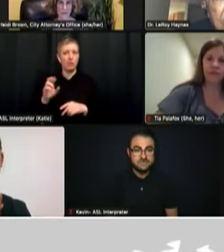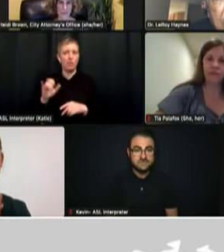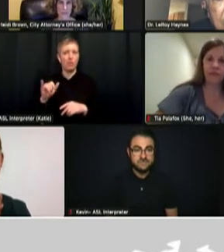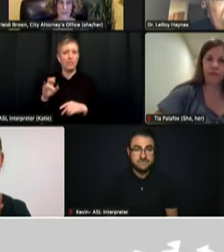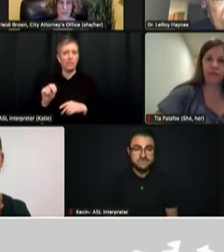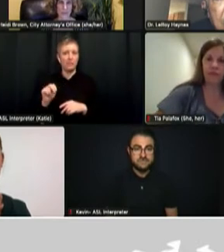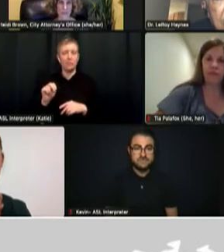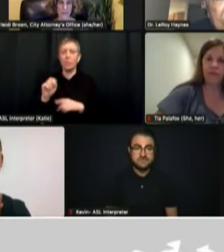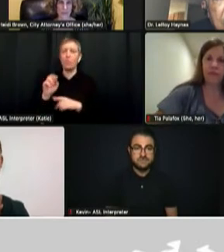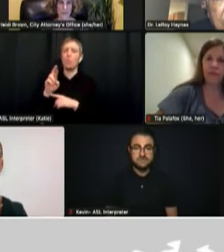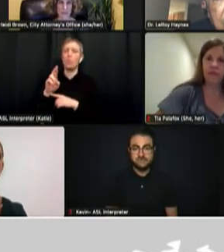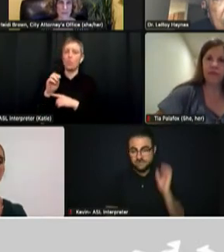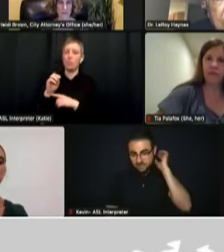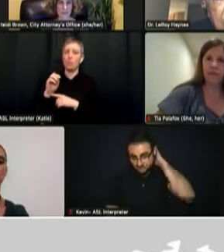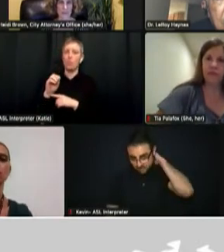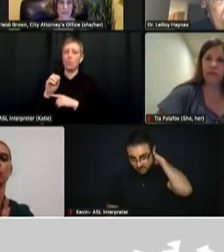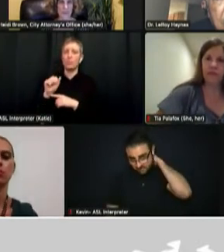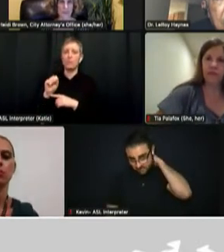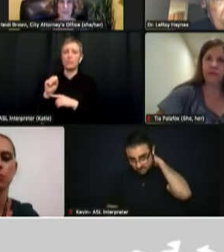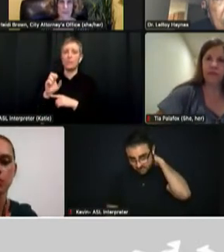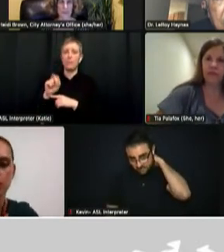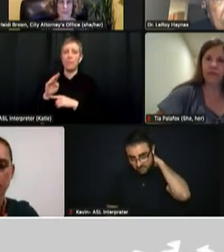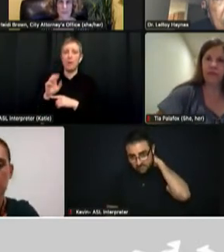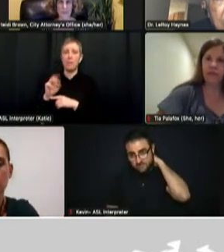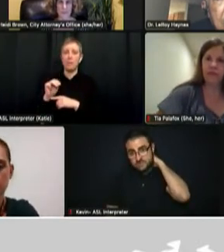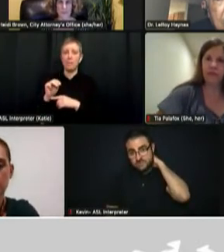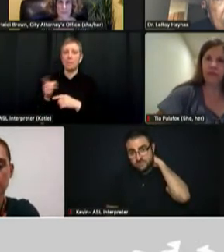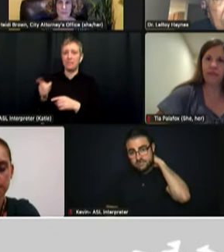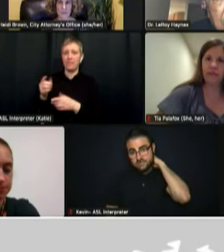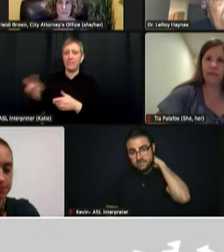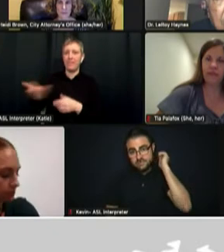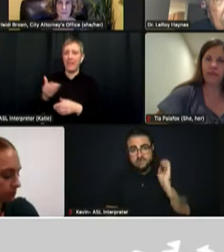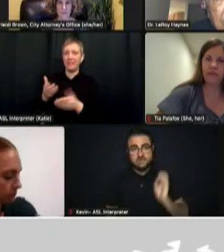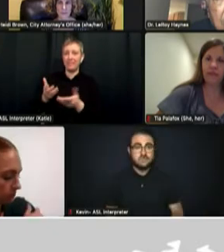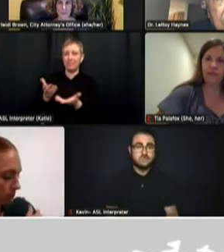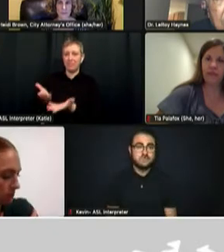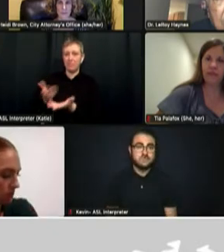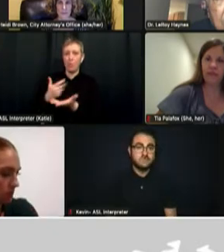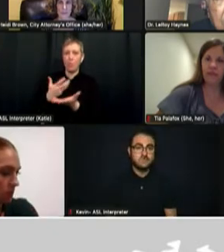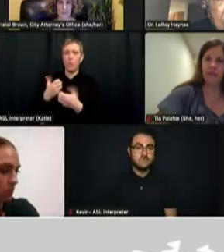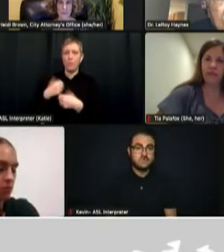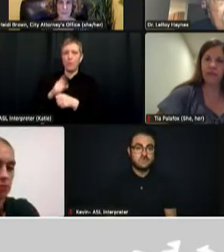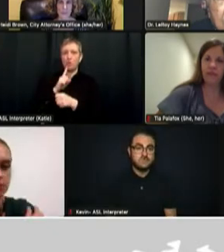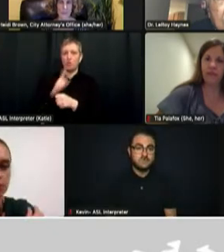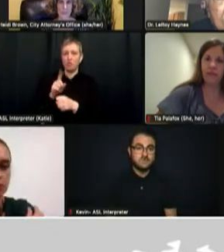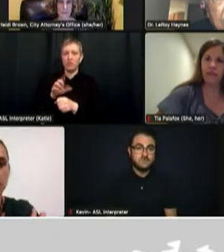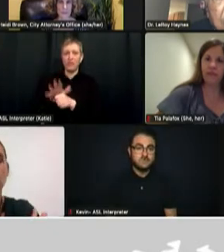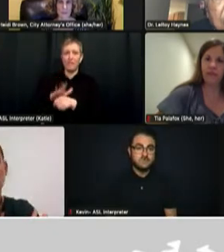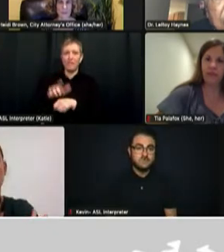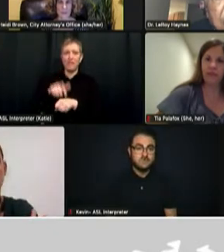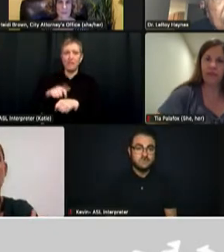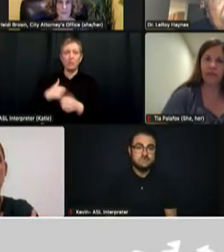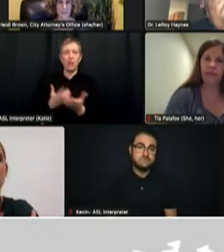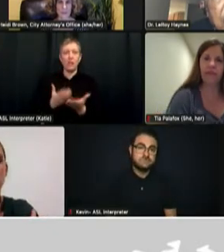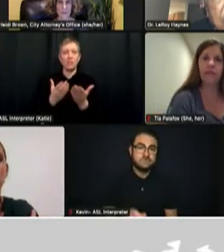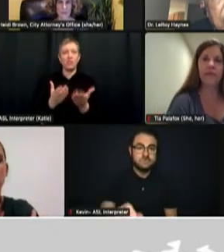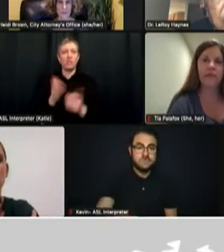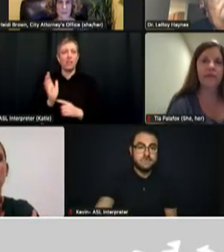Rosenbaum is one of our invited guests. I want to make sure we have enough time. I suggest we take a 5-minute break and come